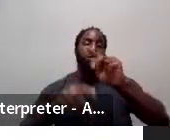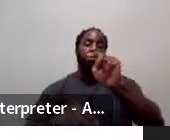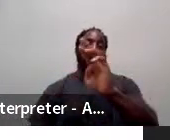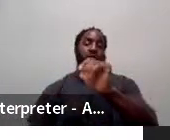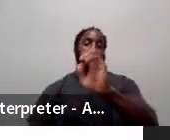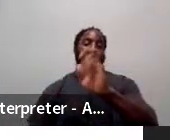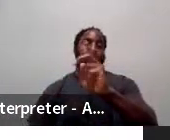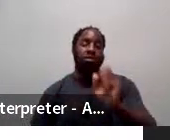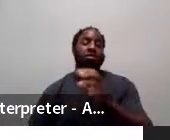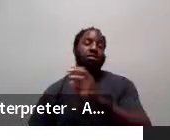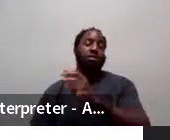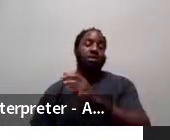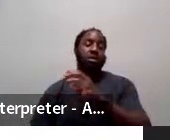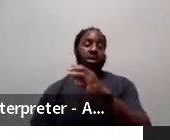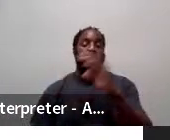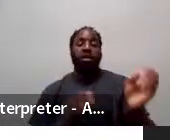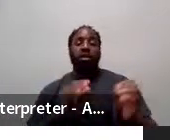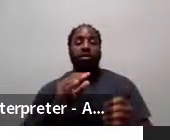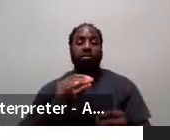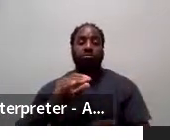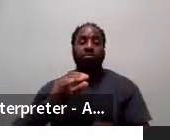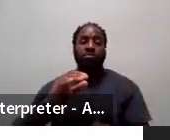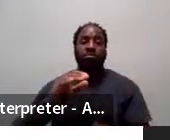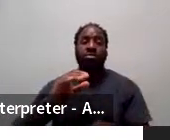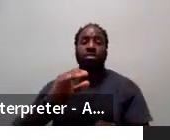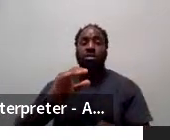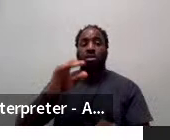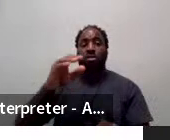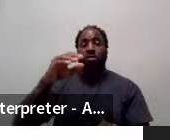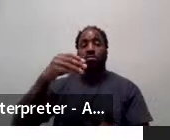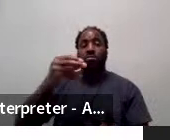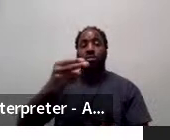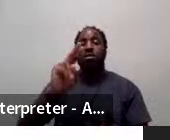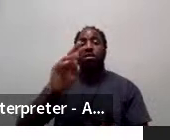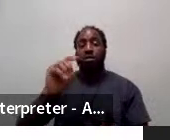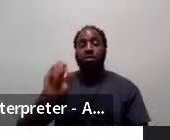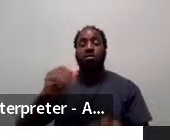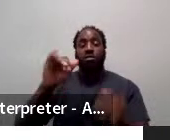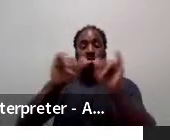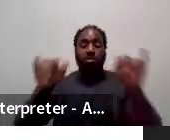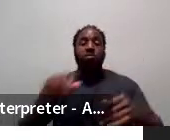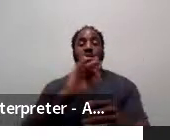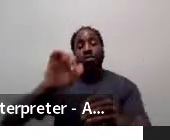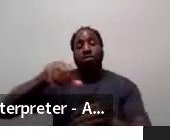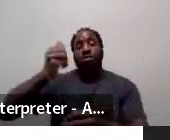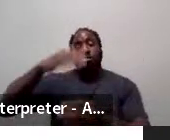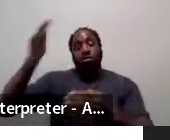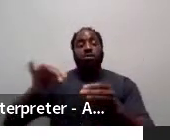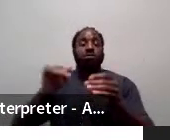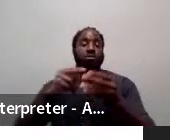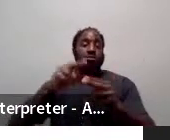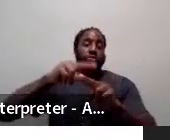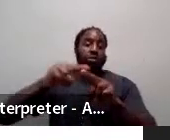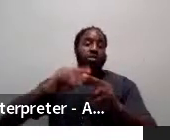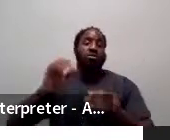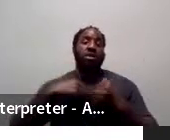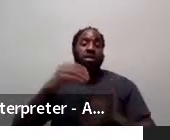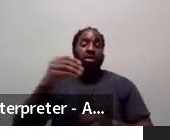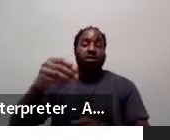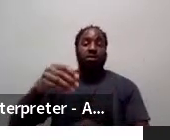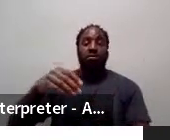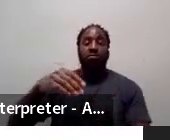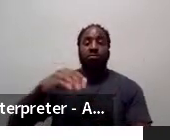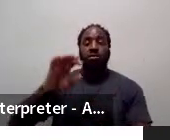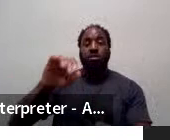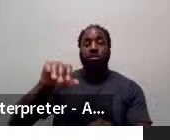the Montefiore and Einstein health system. And then on the south side of the tracks, you have Hutch Metro Center and all of the